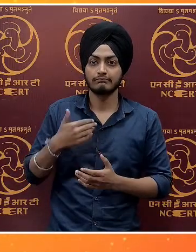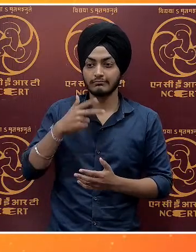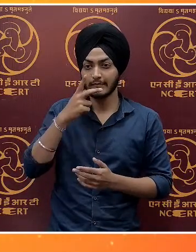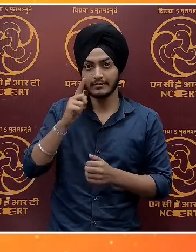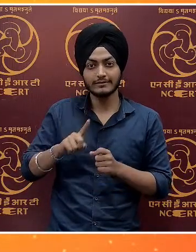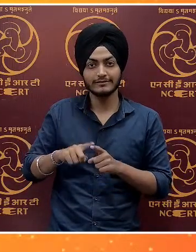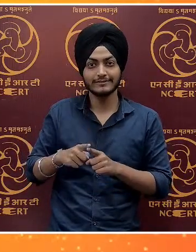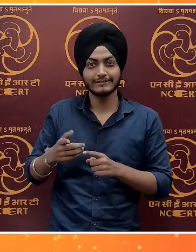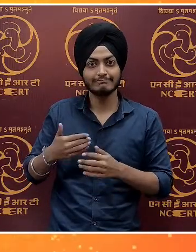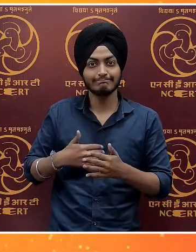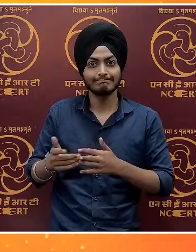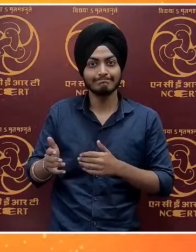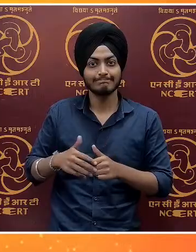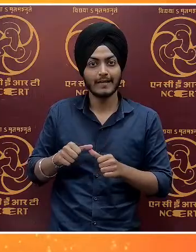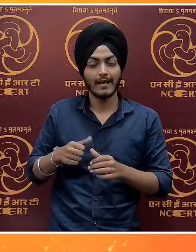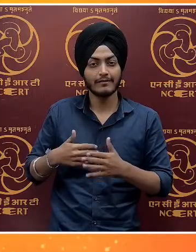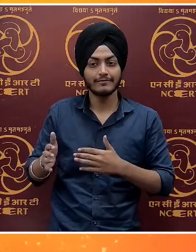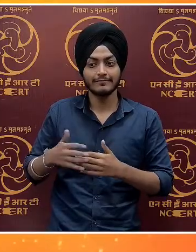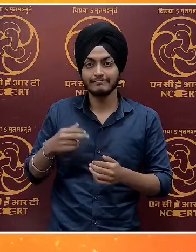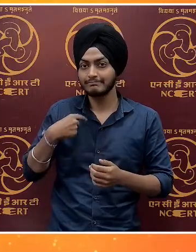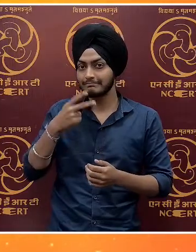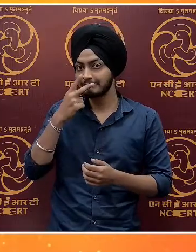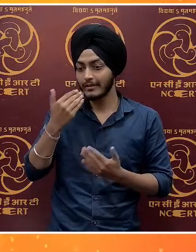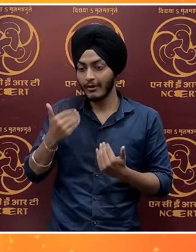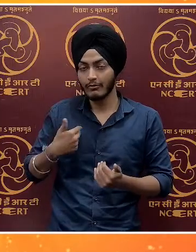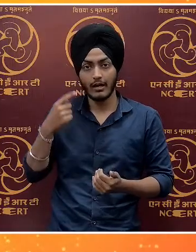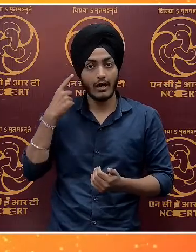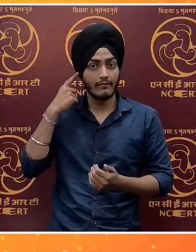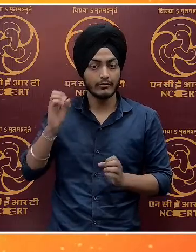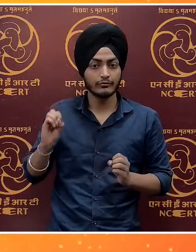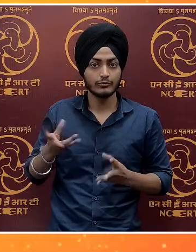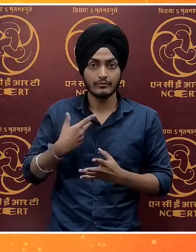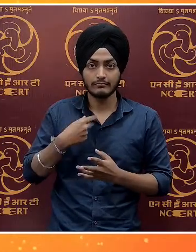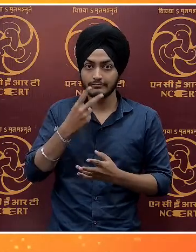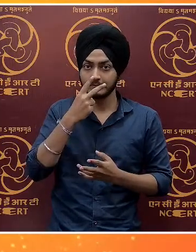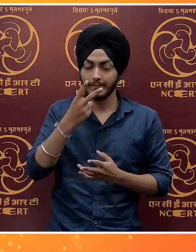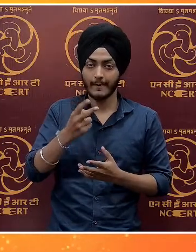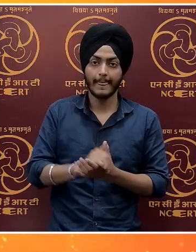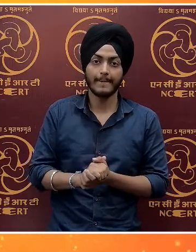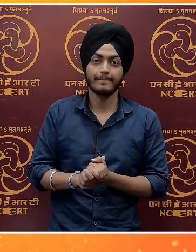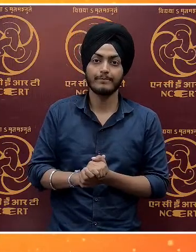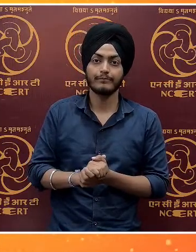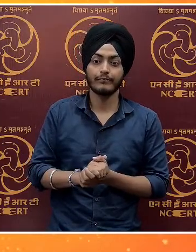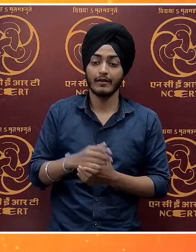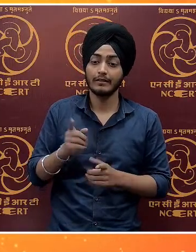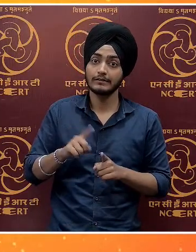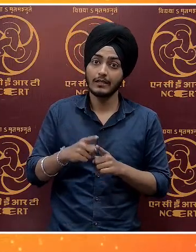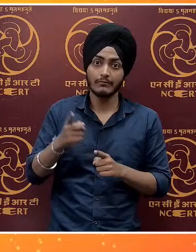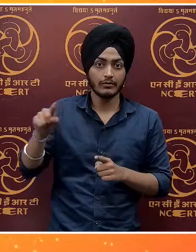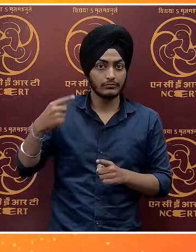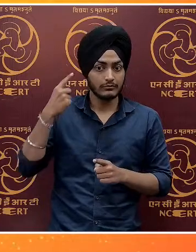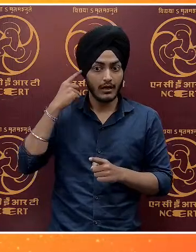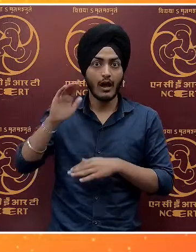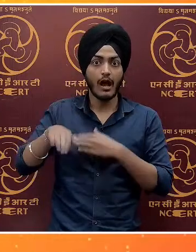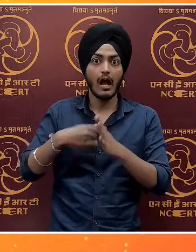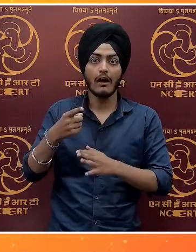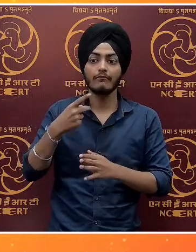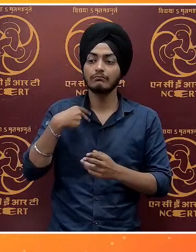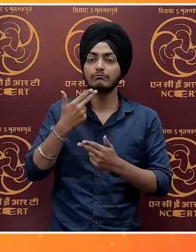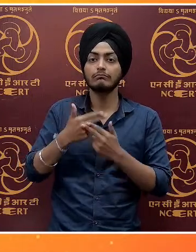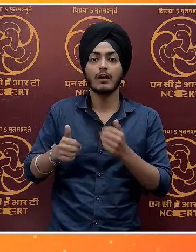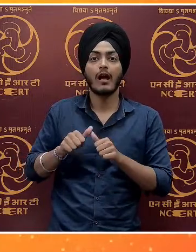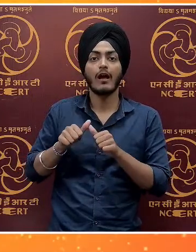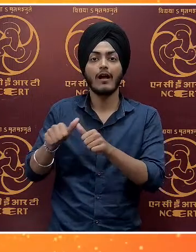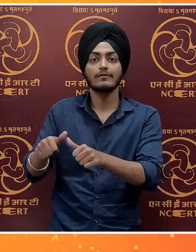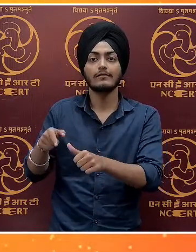activity? Definitely. I'm going to play different sounds and you have to guess the name of it. Well, for